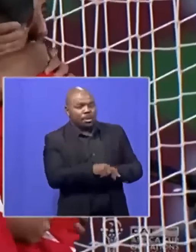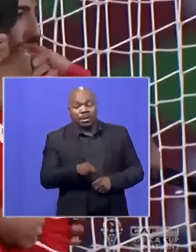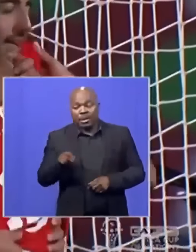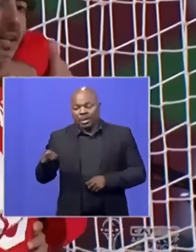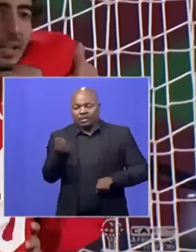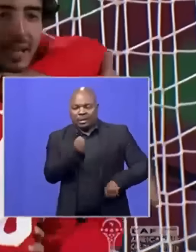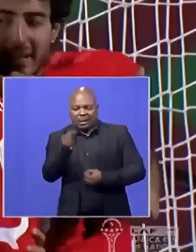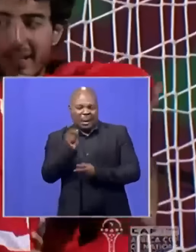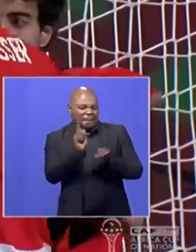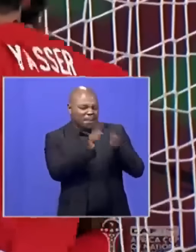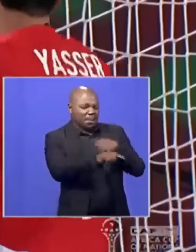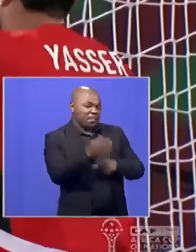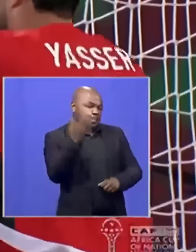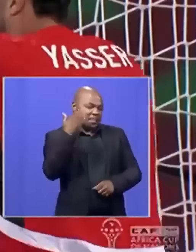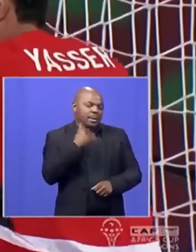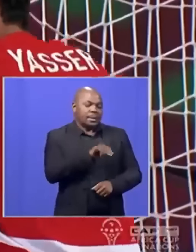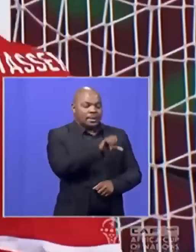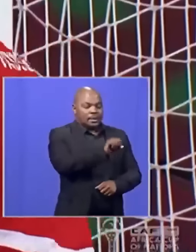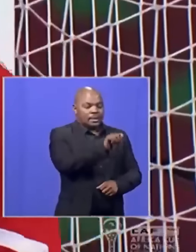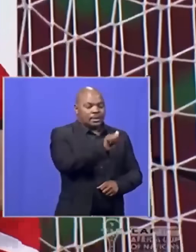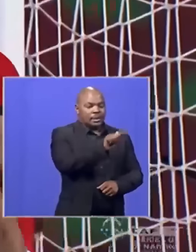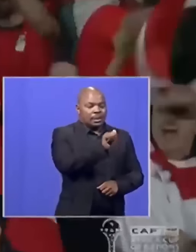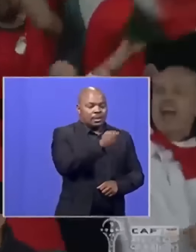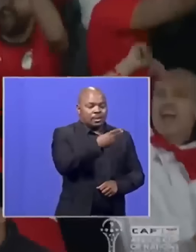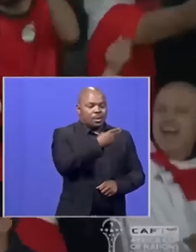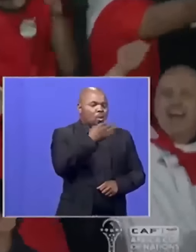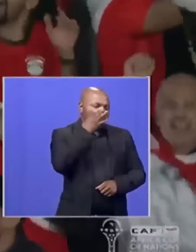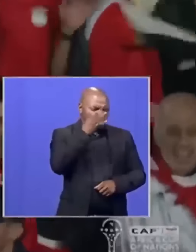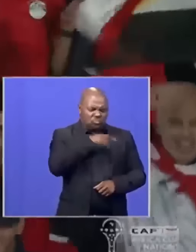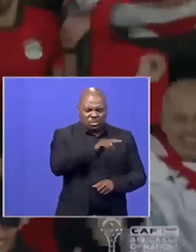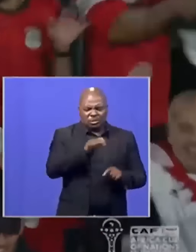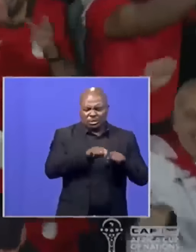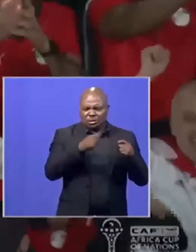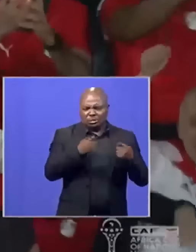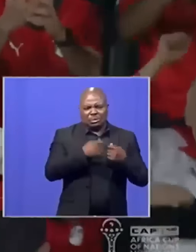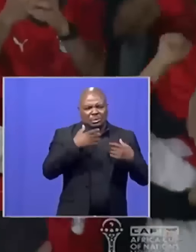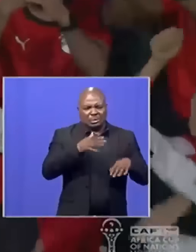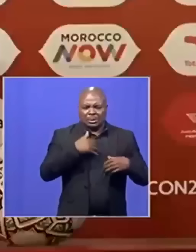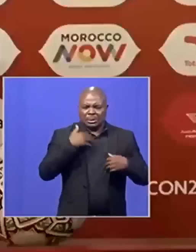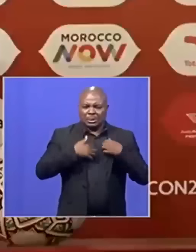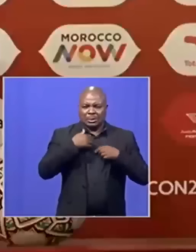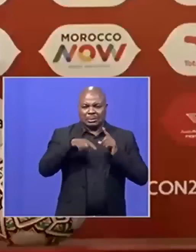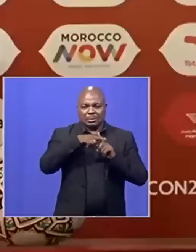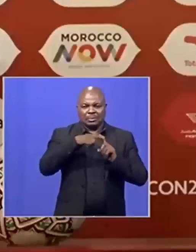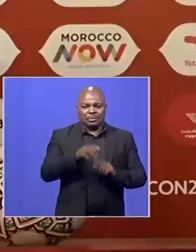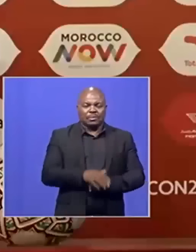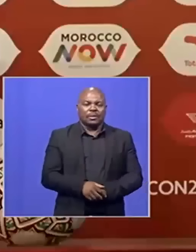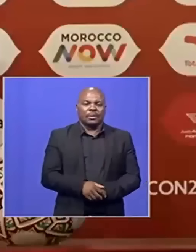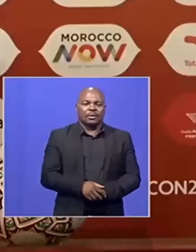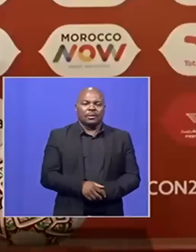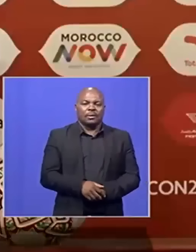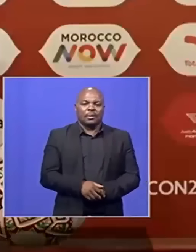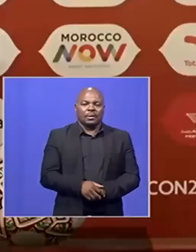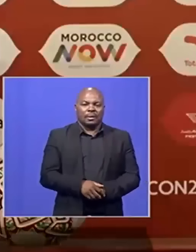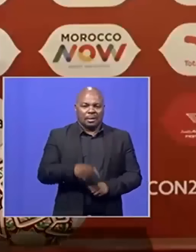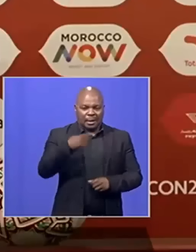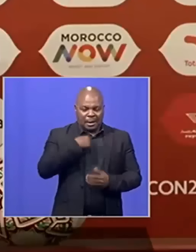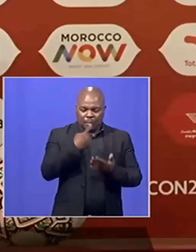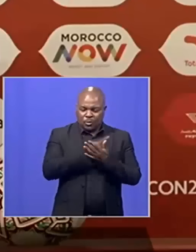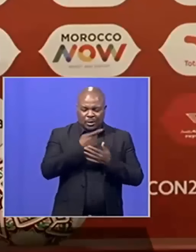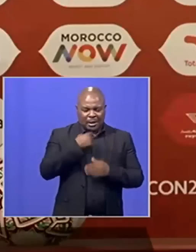Yaounde. Salah or sehlopha sa gabo se tloga se ikemišeditše. I'm always give it all for my country, and I think I've been here